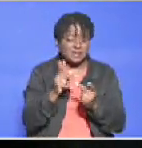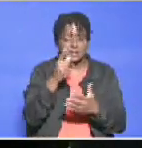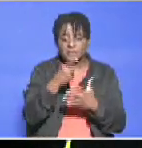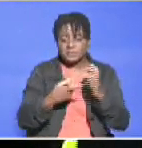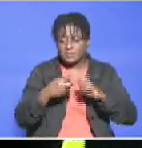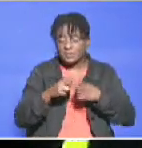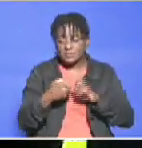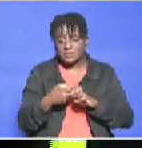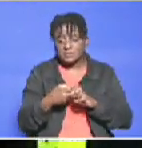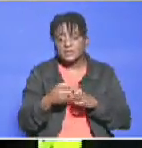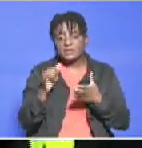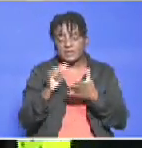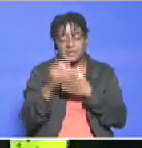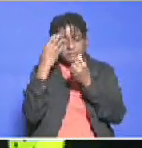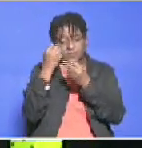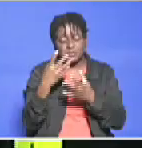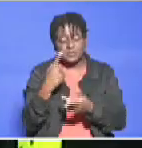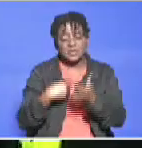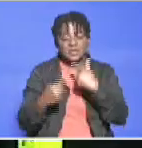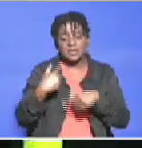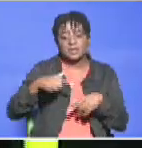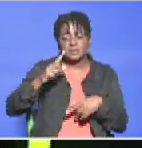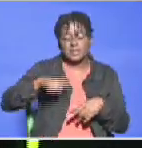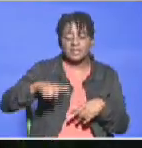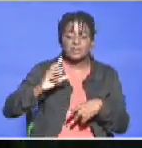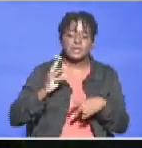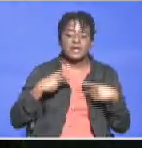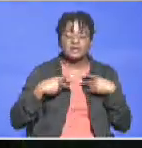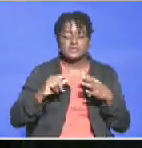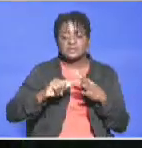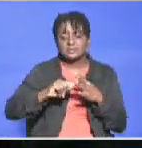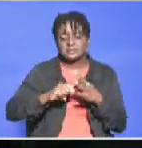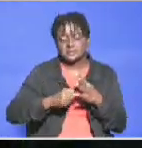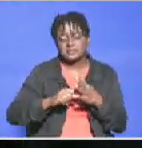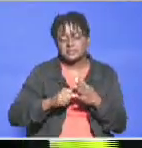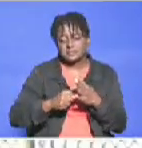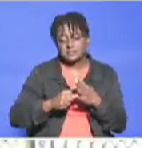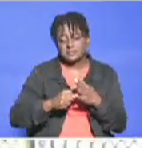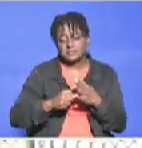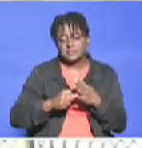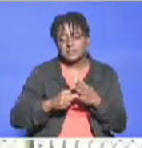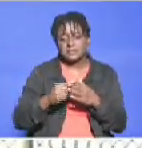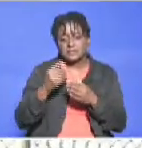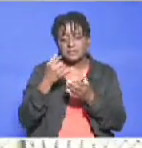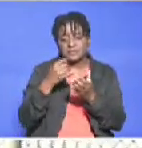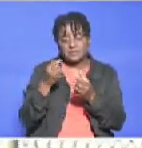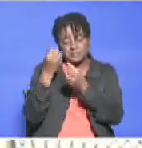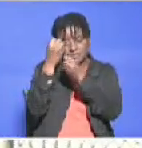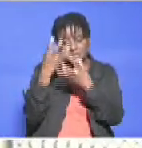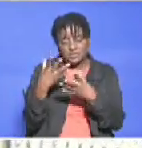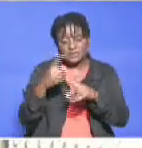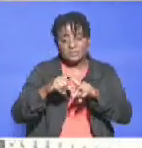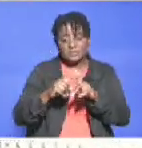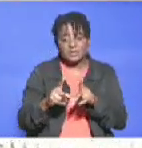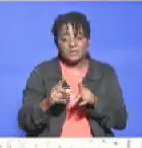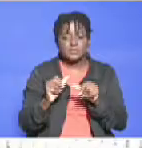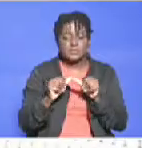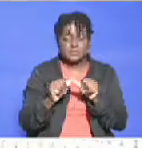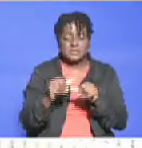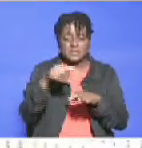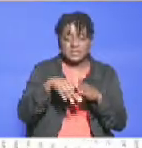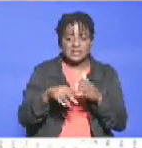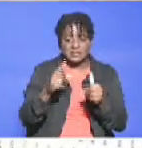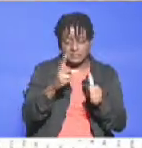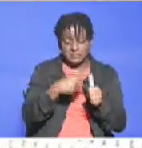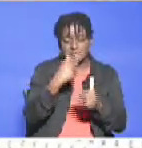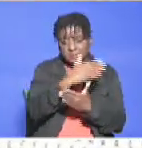that will be forthcoming at a later time. We have some preliminary information, but as you can imagine, we're still in the preliminary phase